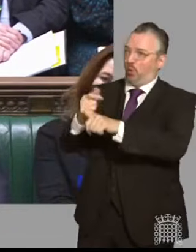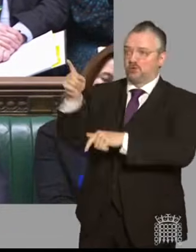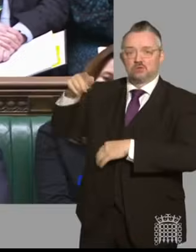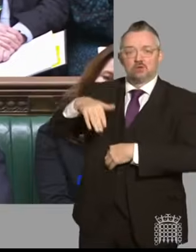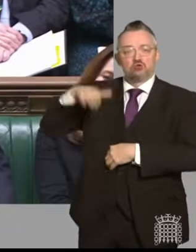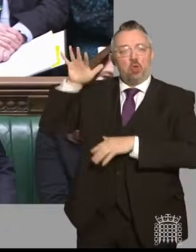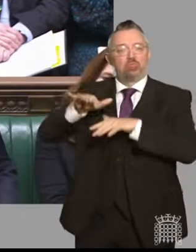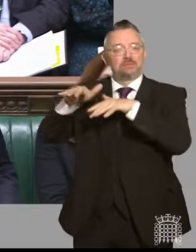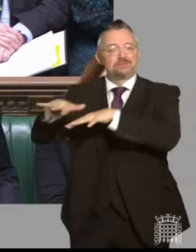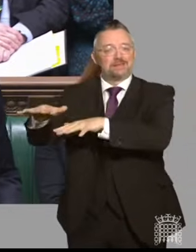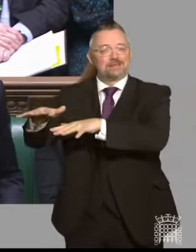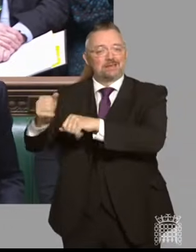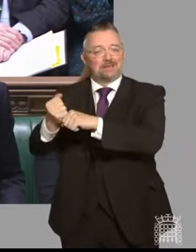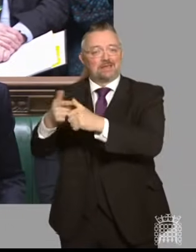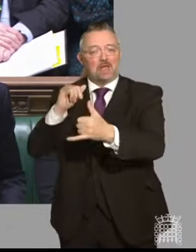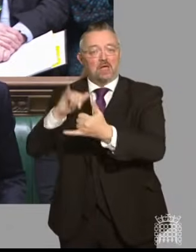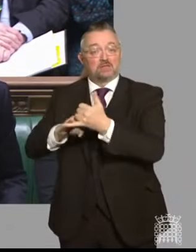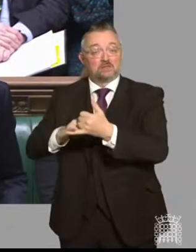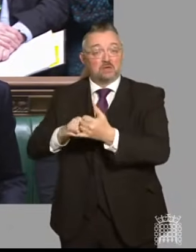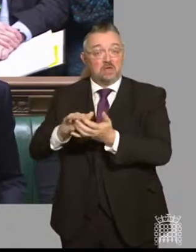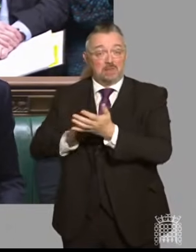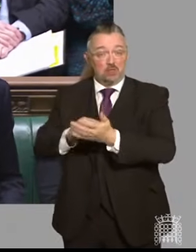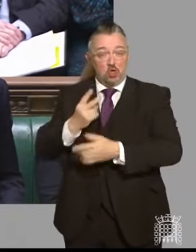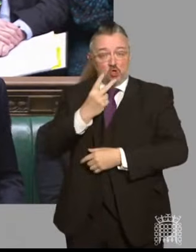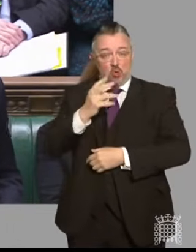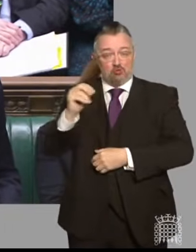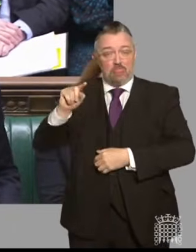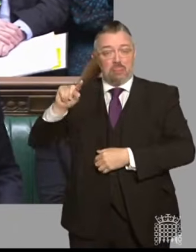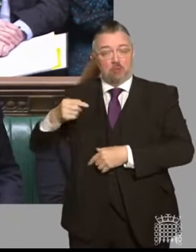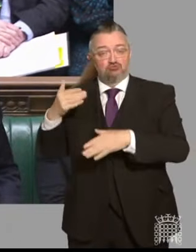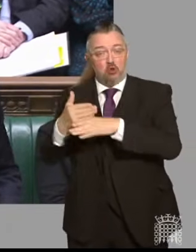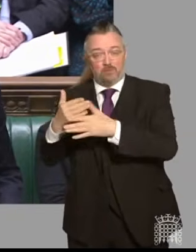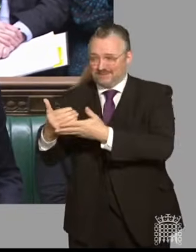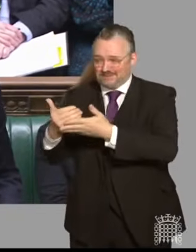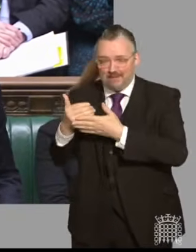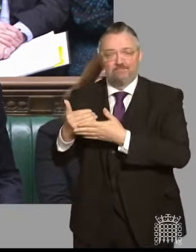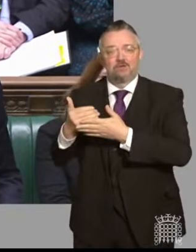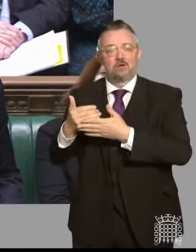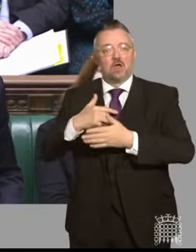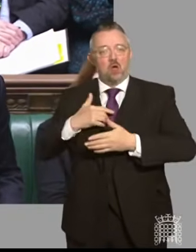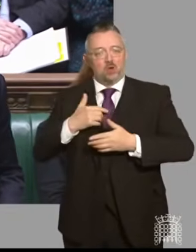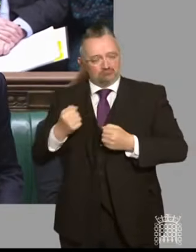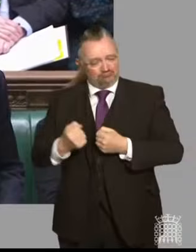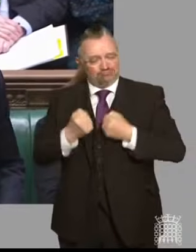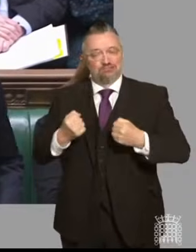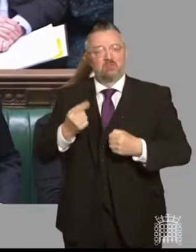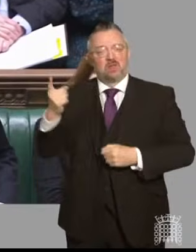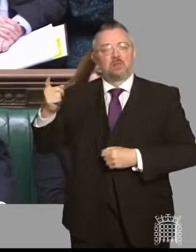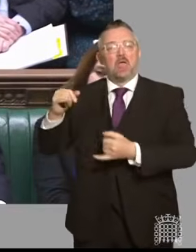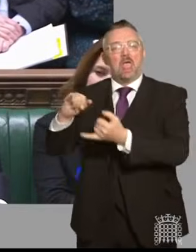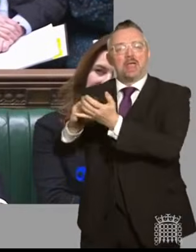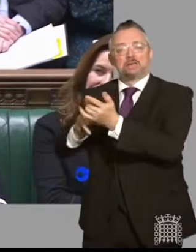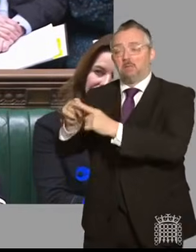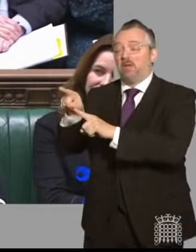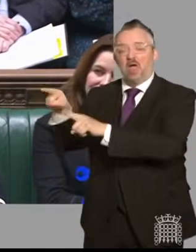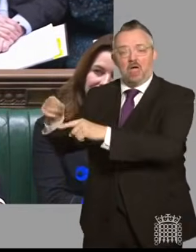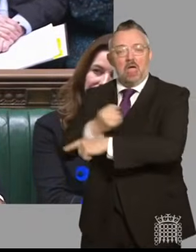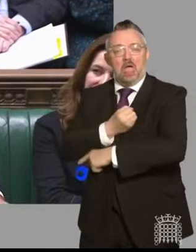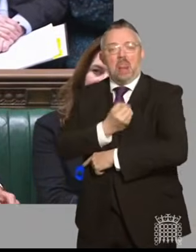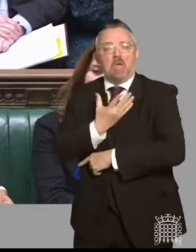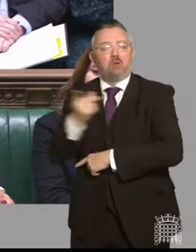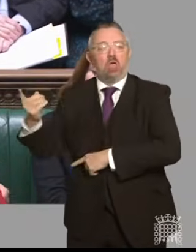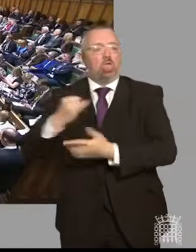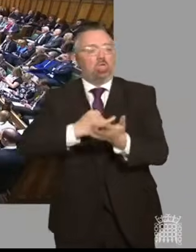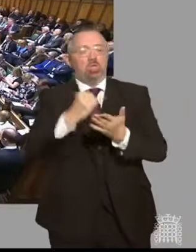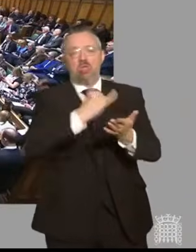jobs and increasing our energy security. It's the SNP and the Labour Party that oppose that, but we will always back our fantastic North